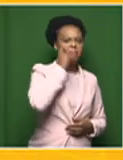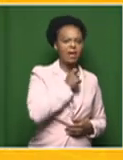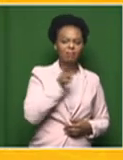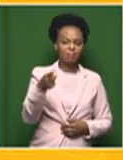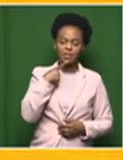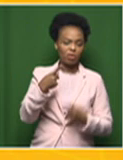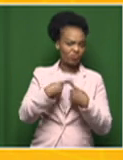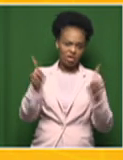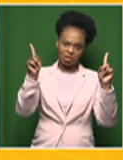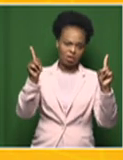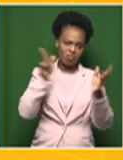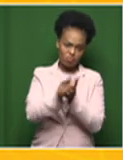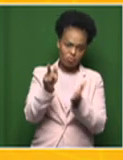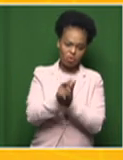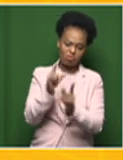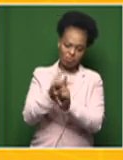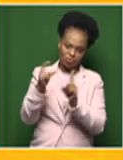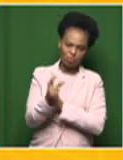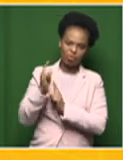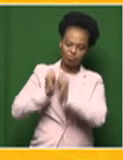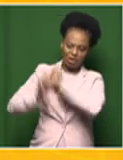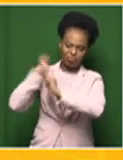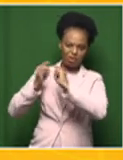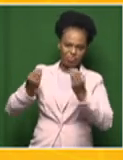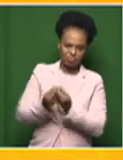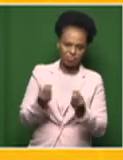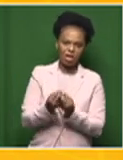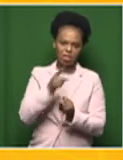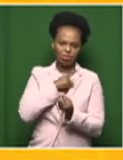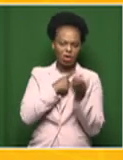definitely not the case. And she wants to shine the spotlight about the myths around ILOBOLA.